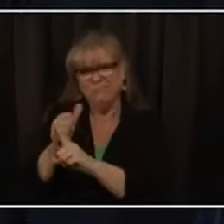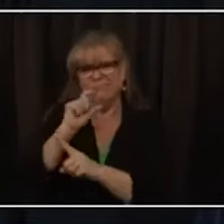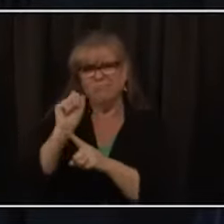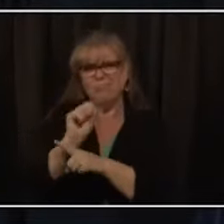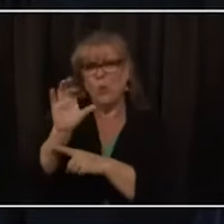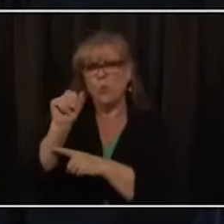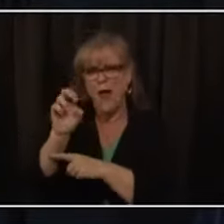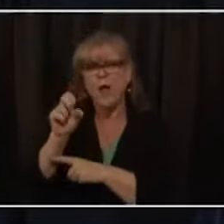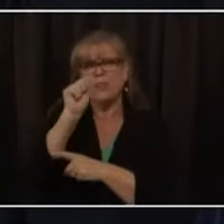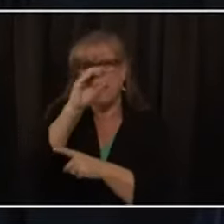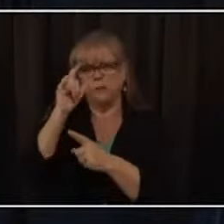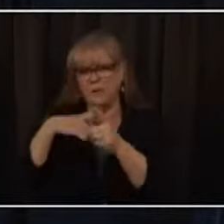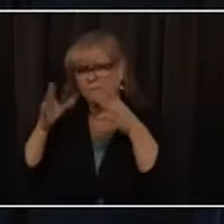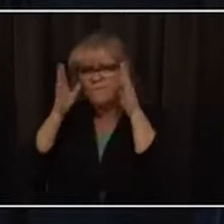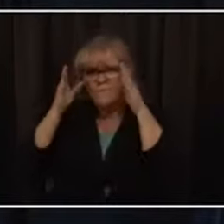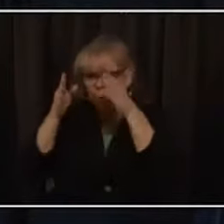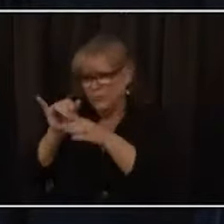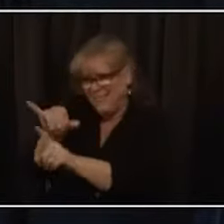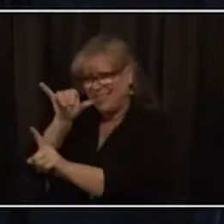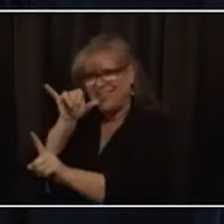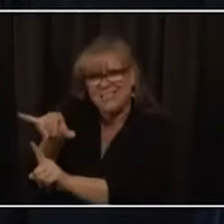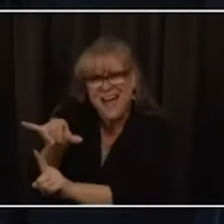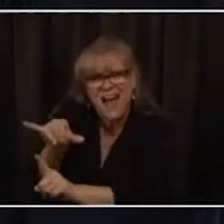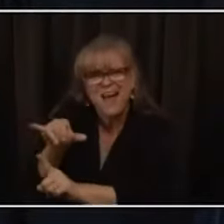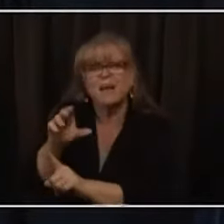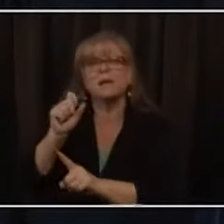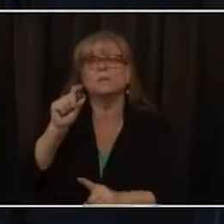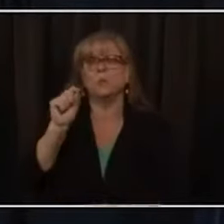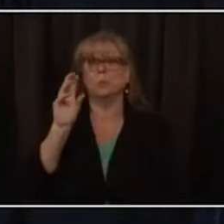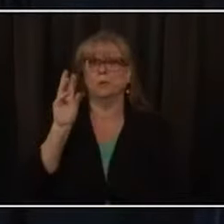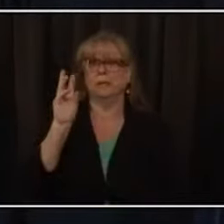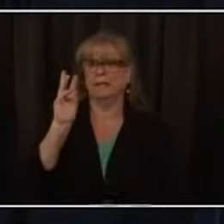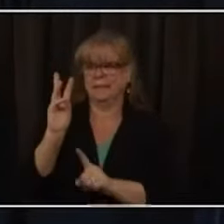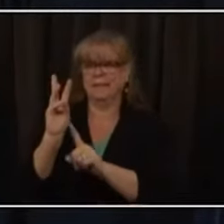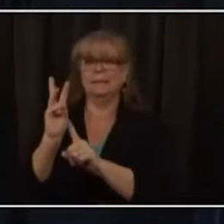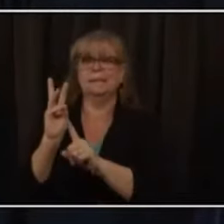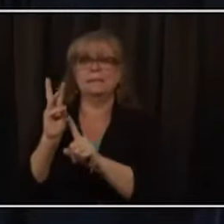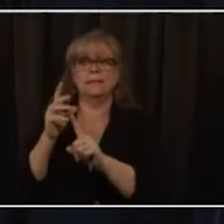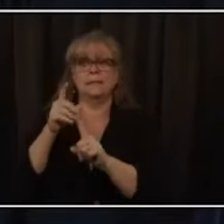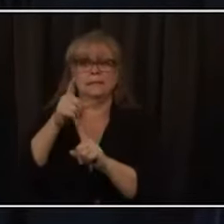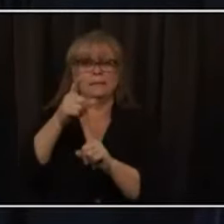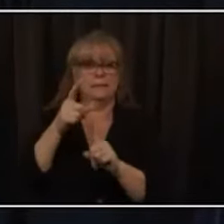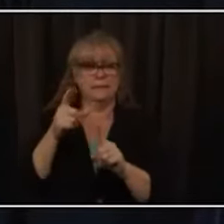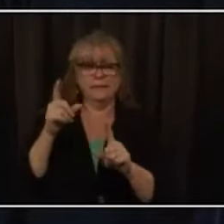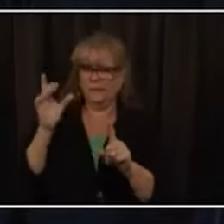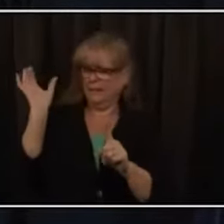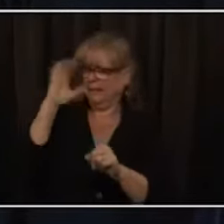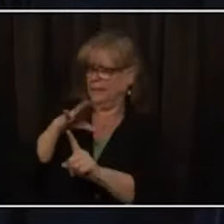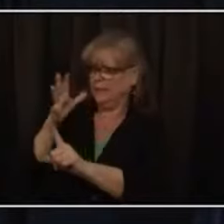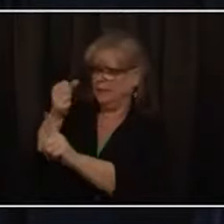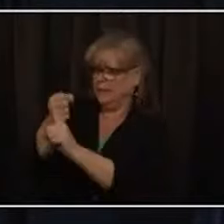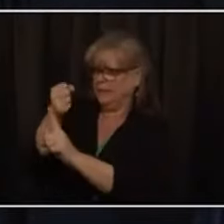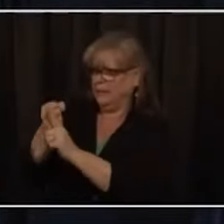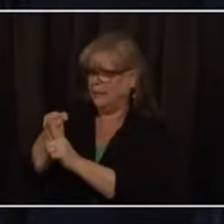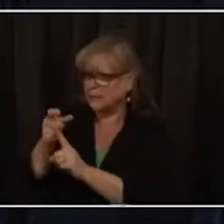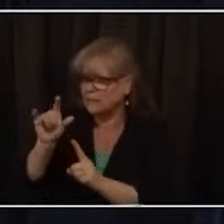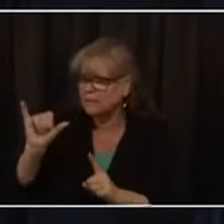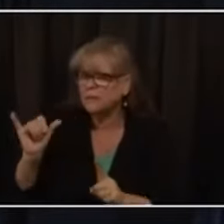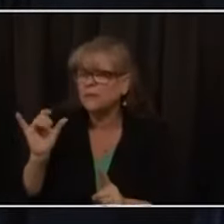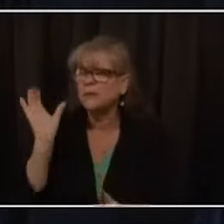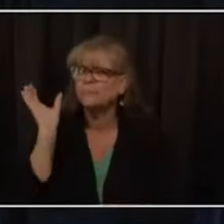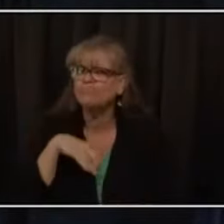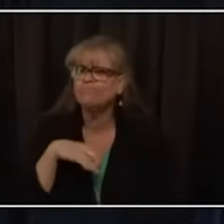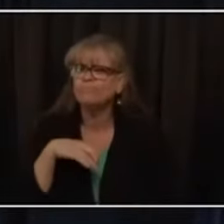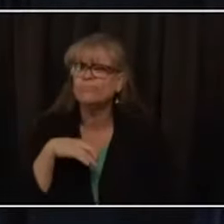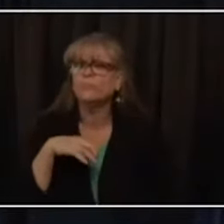really is, are these events coincidental, just happening to follow the vaccine, or are they somehow associated